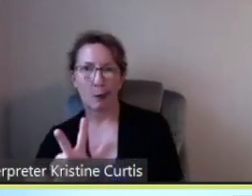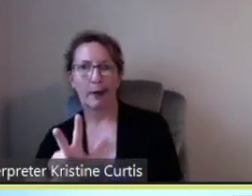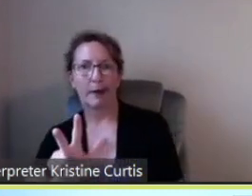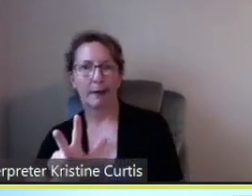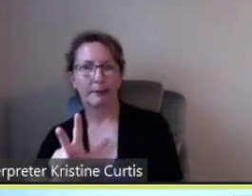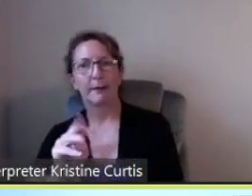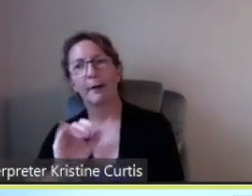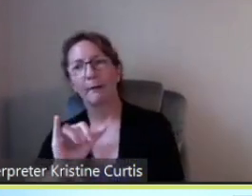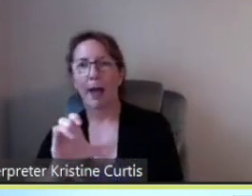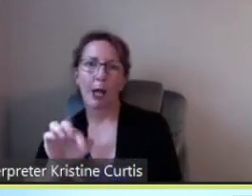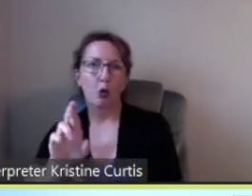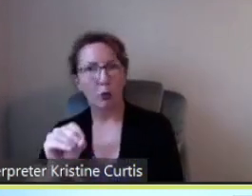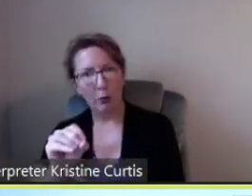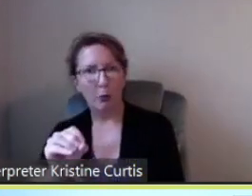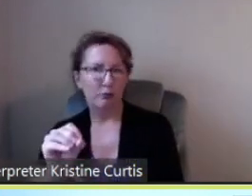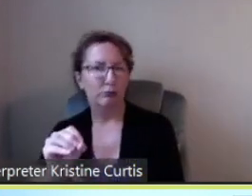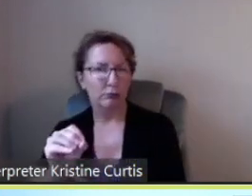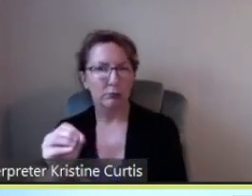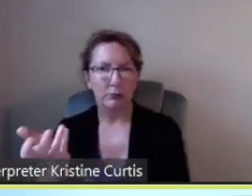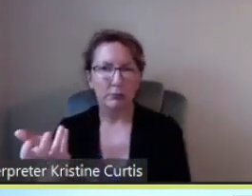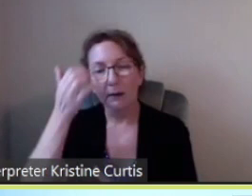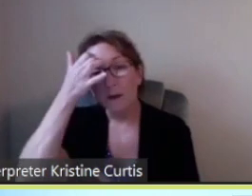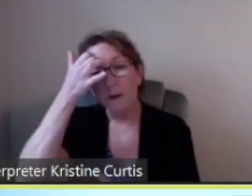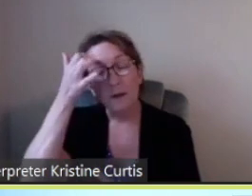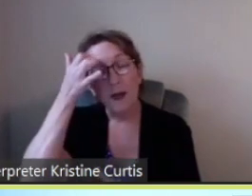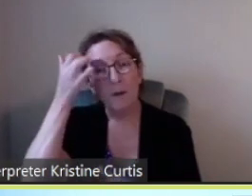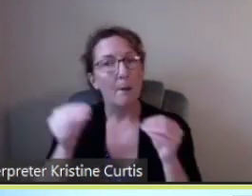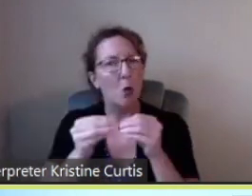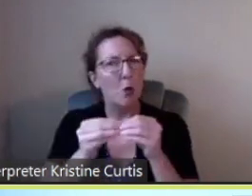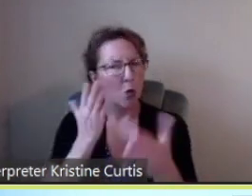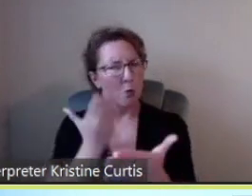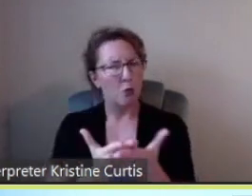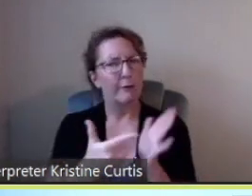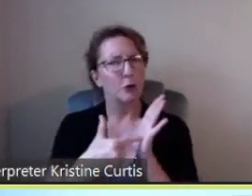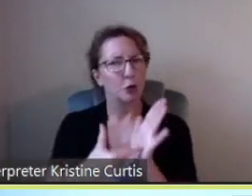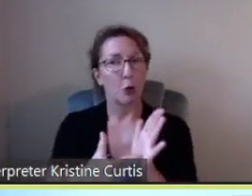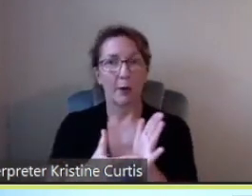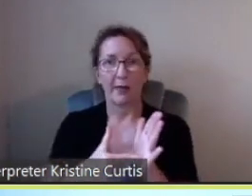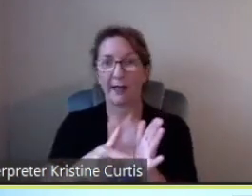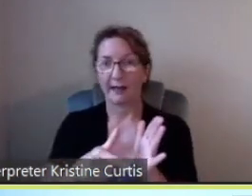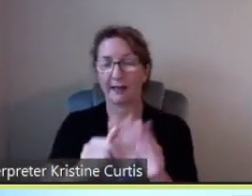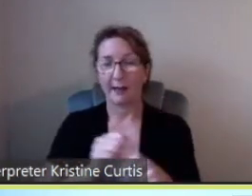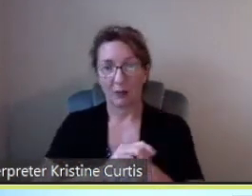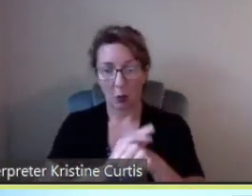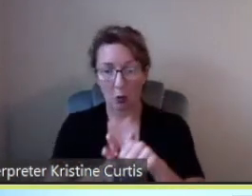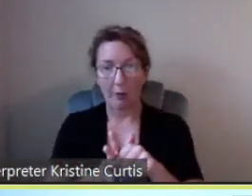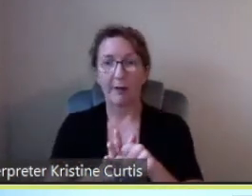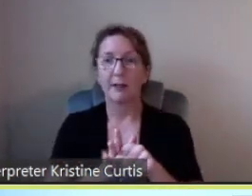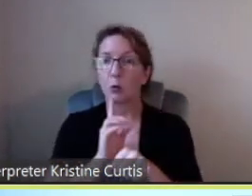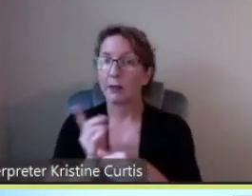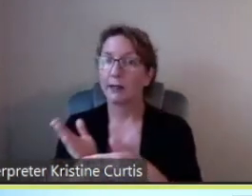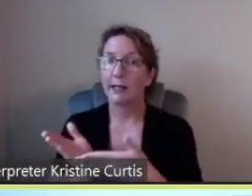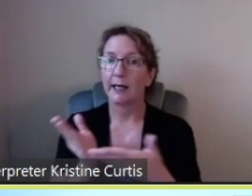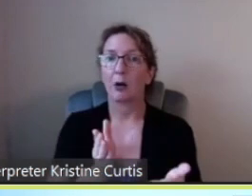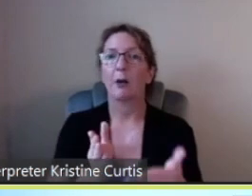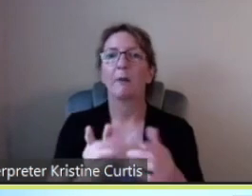the SARS-CoV-2 viruses, more and more evidence is showing that these viruses are actually carried by larger aerosols or droplets,